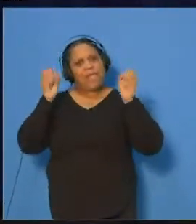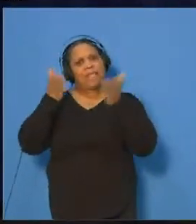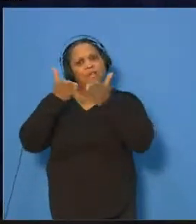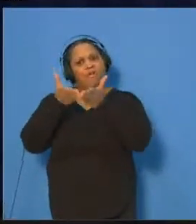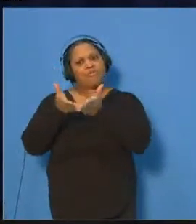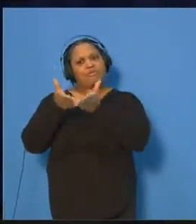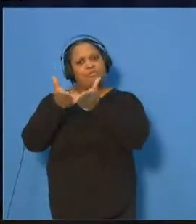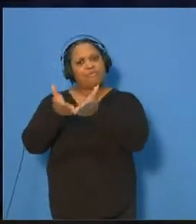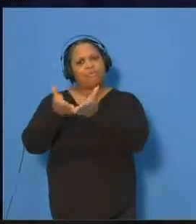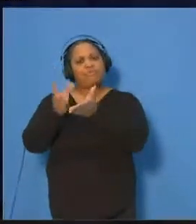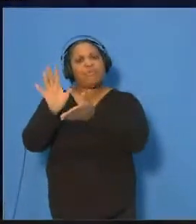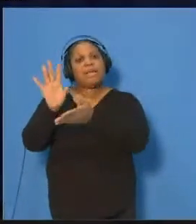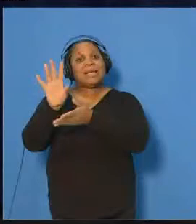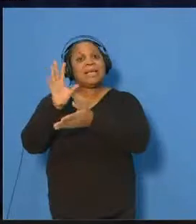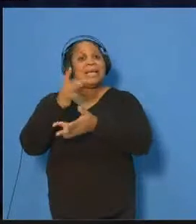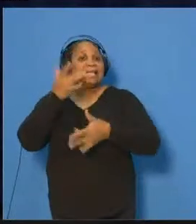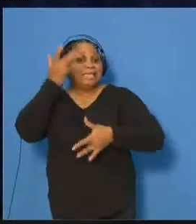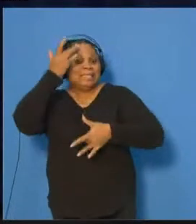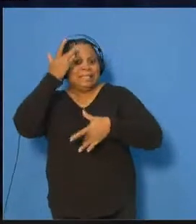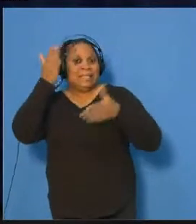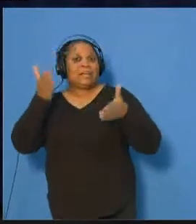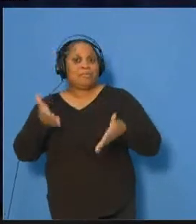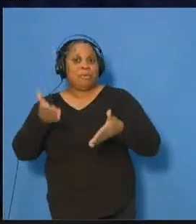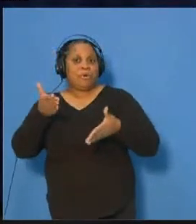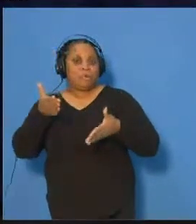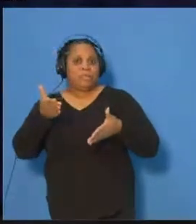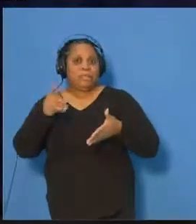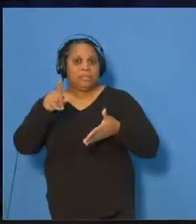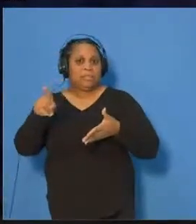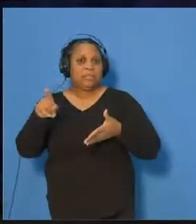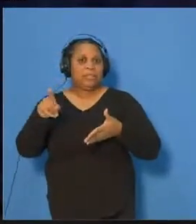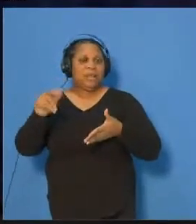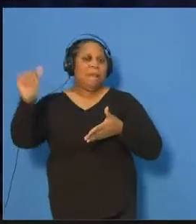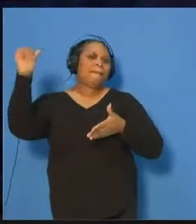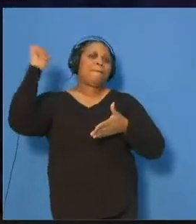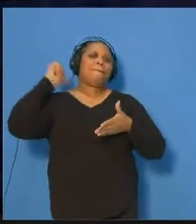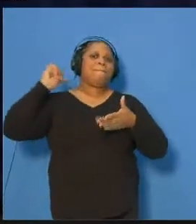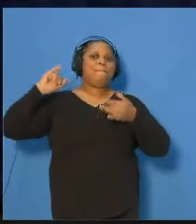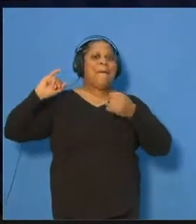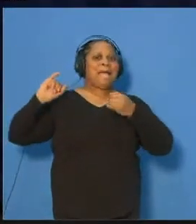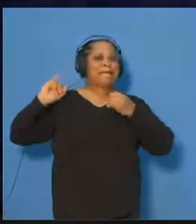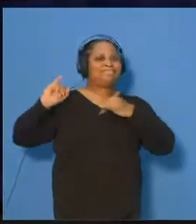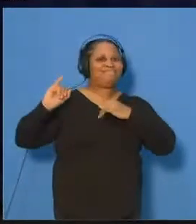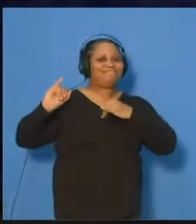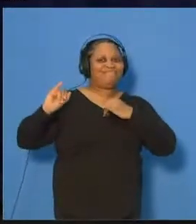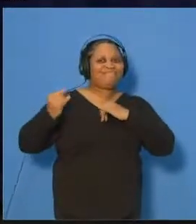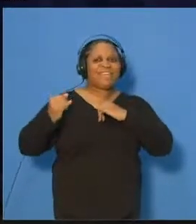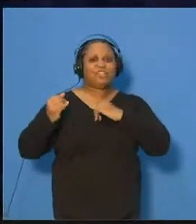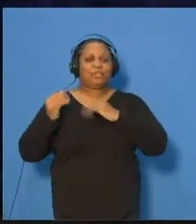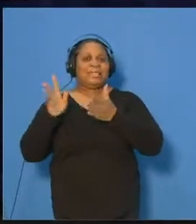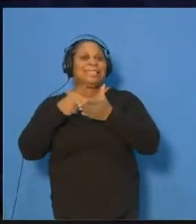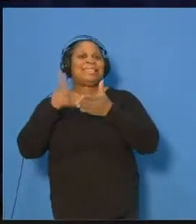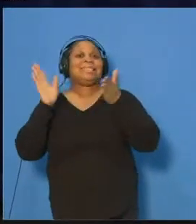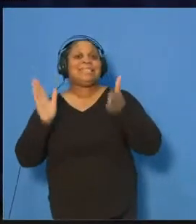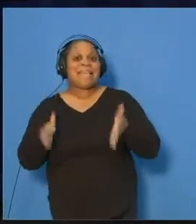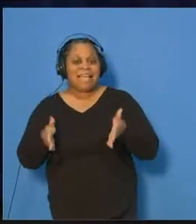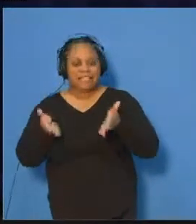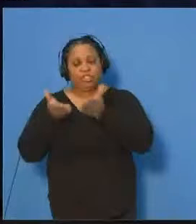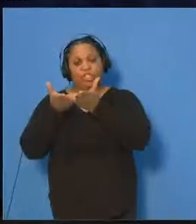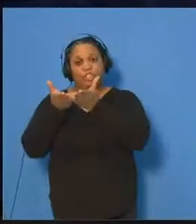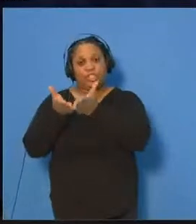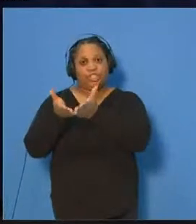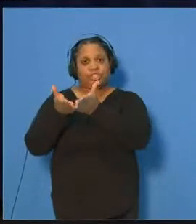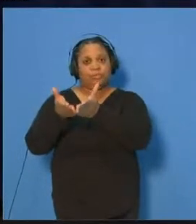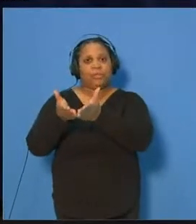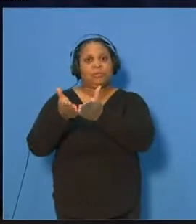ship has a sick person on board due to a back injury. He is a dancer on board. The ship will be